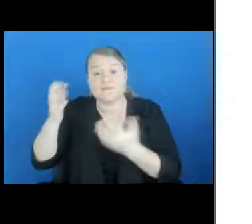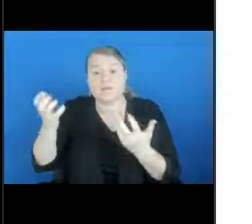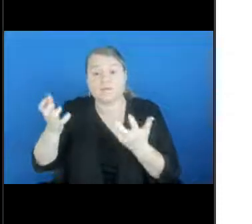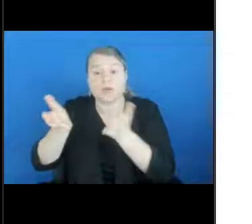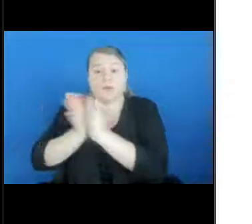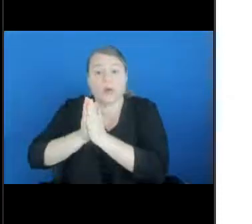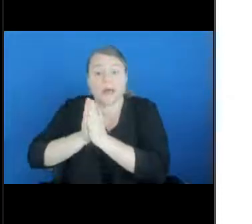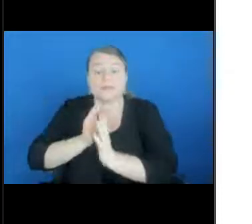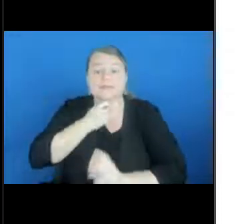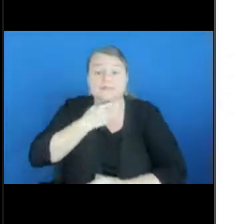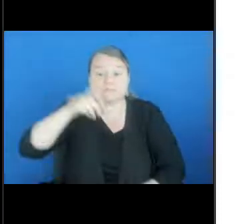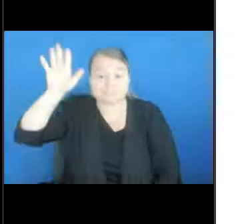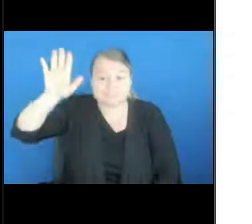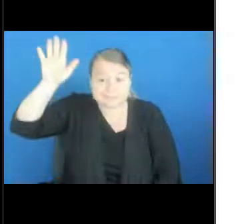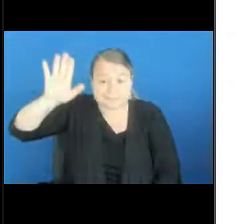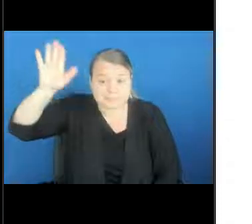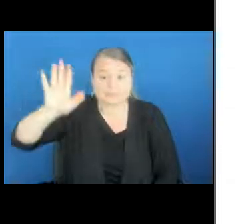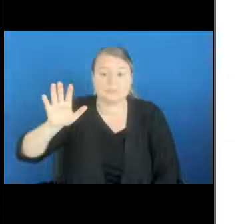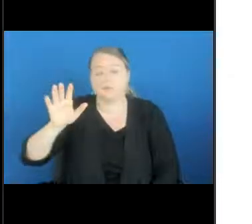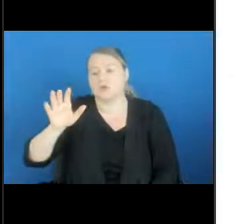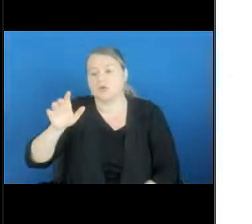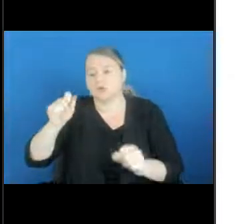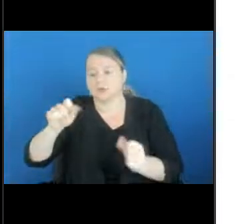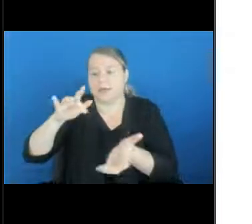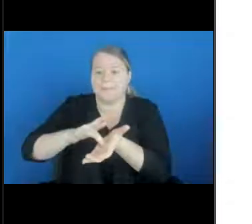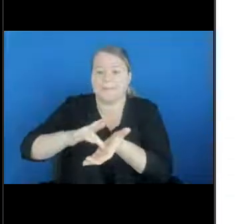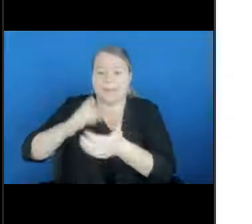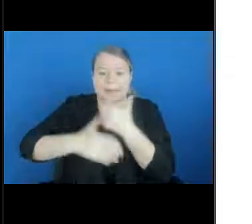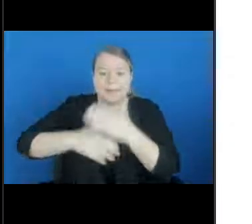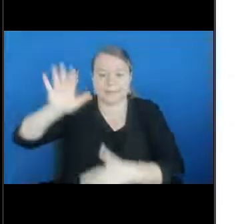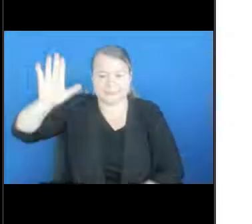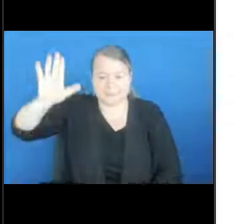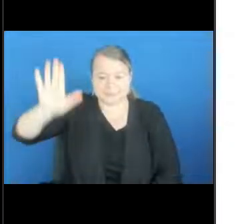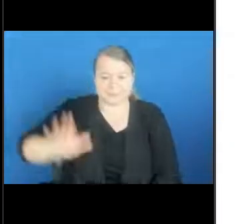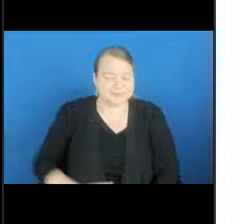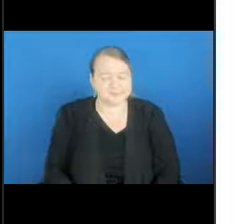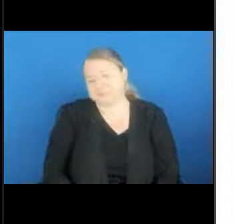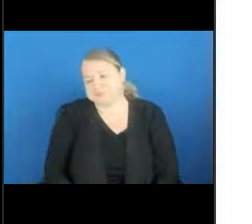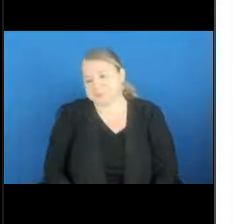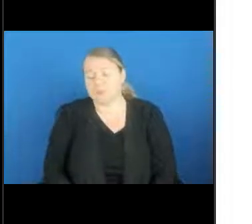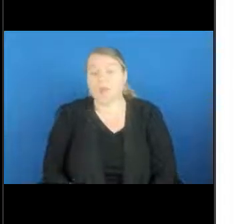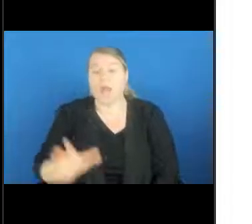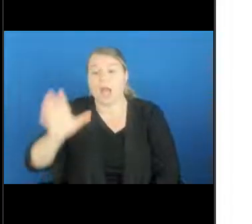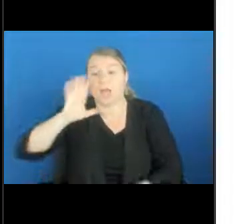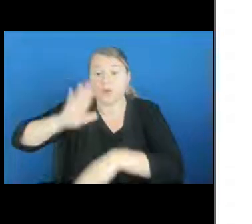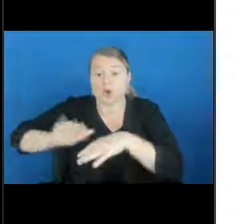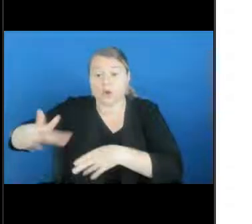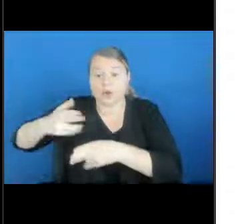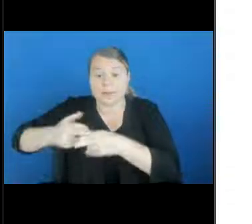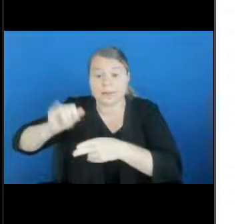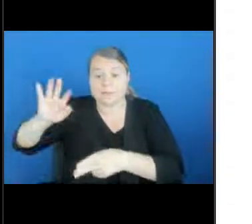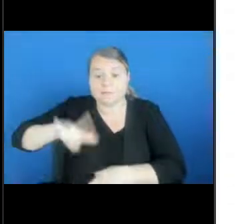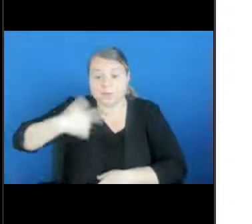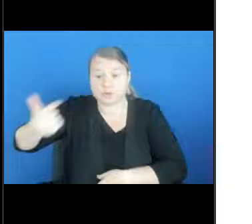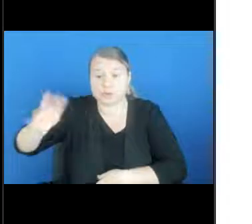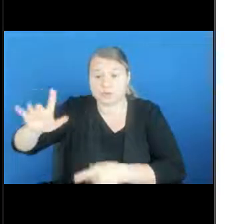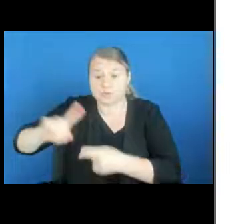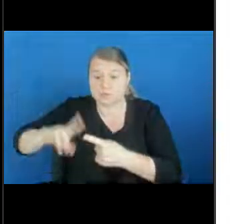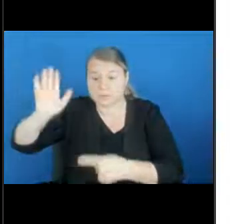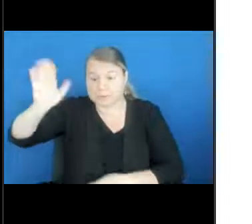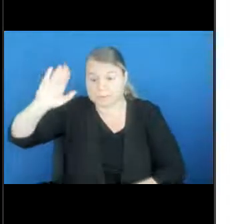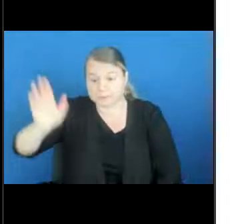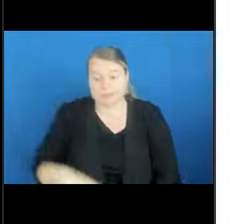or make a verbal comment, you can select the raise your hand button. I'll call on you when it's your turn to speak.